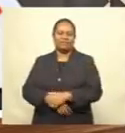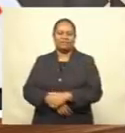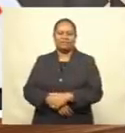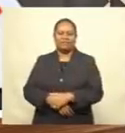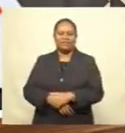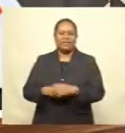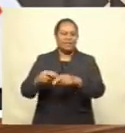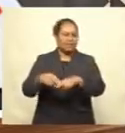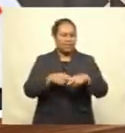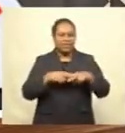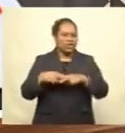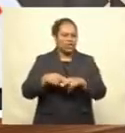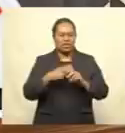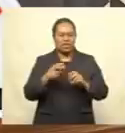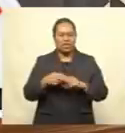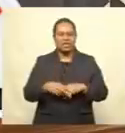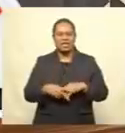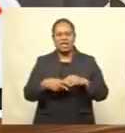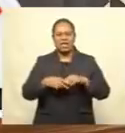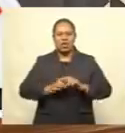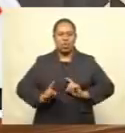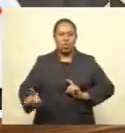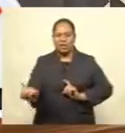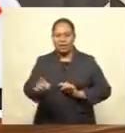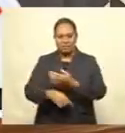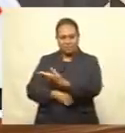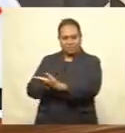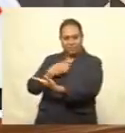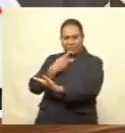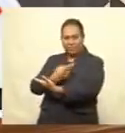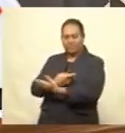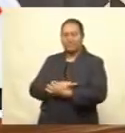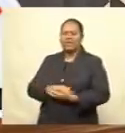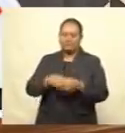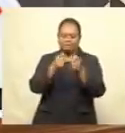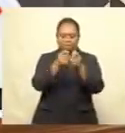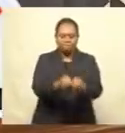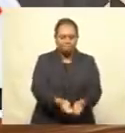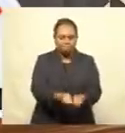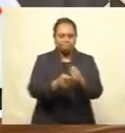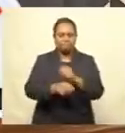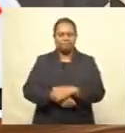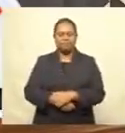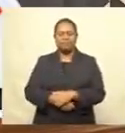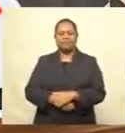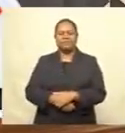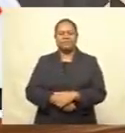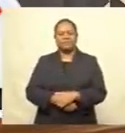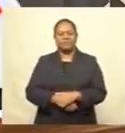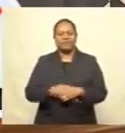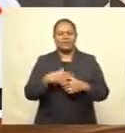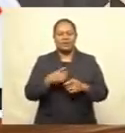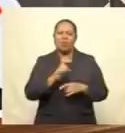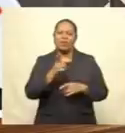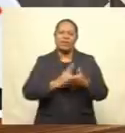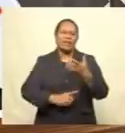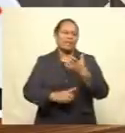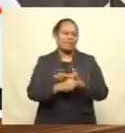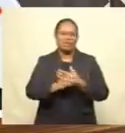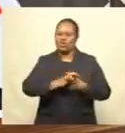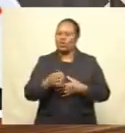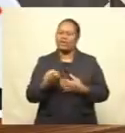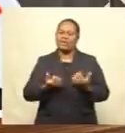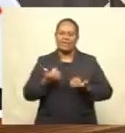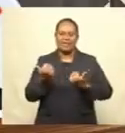Fiji Bati winger Mikaele Ravalao scored a hat-trick in the NRL Magic Round, but his efforts were not enough for the Dragons